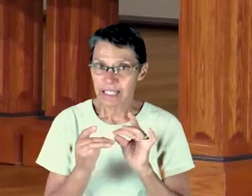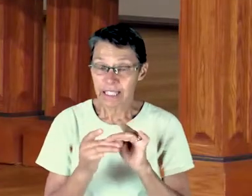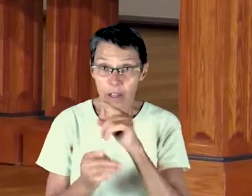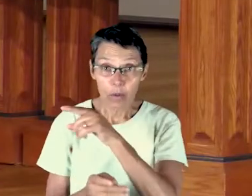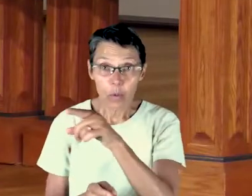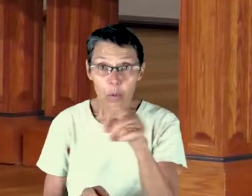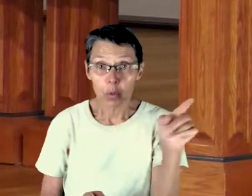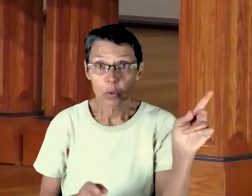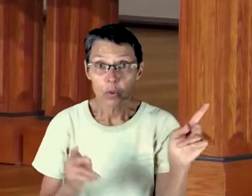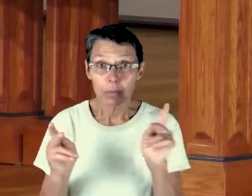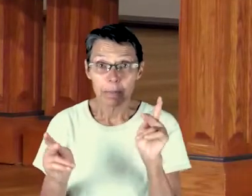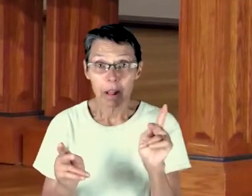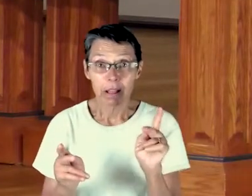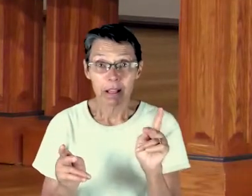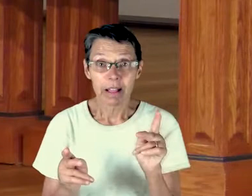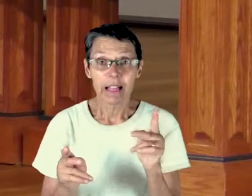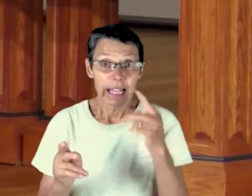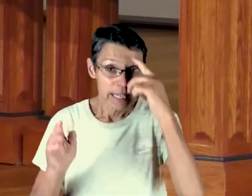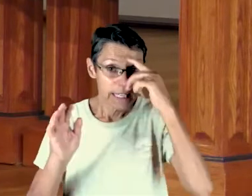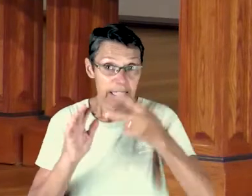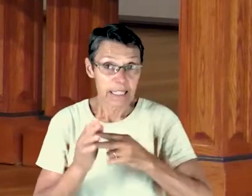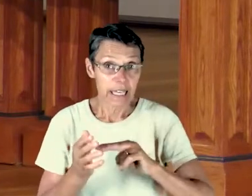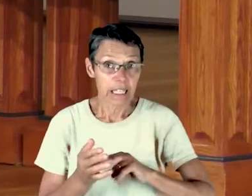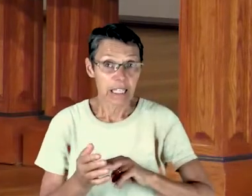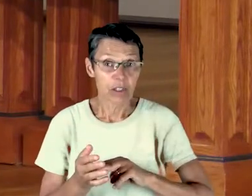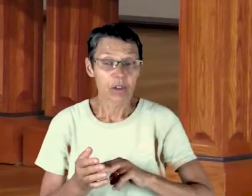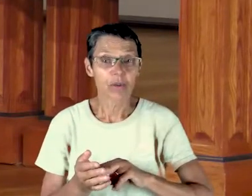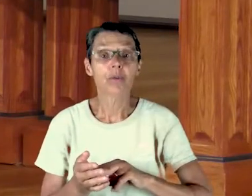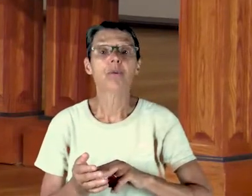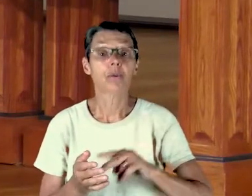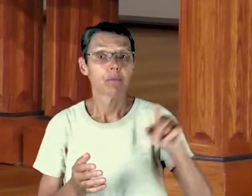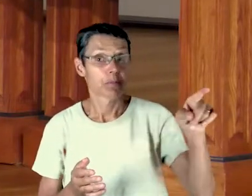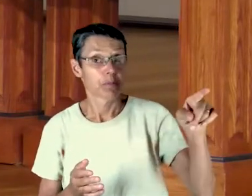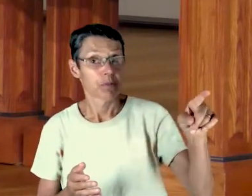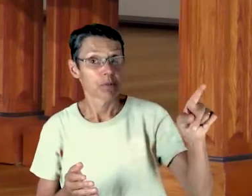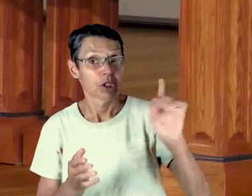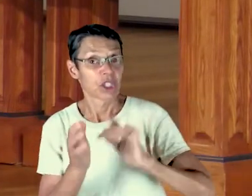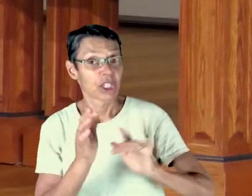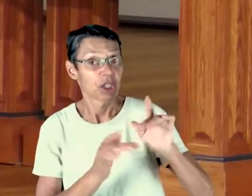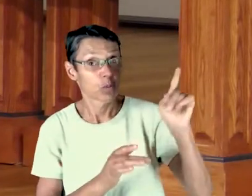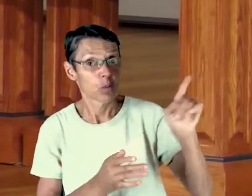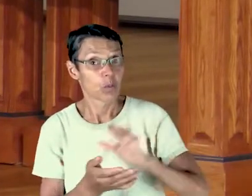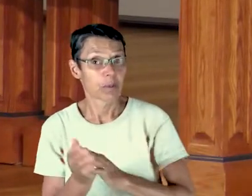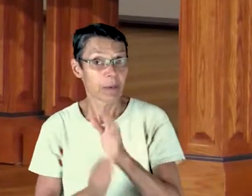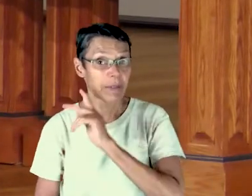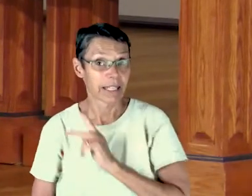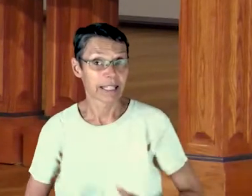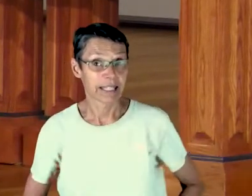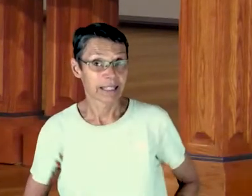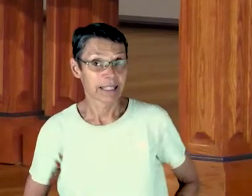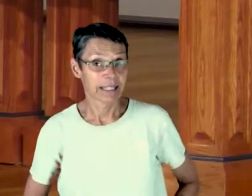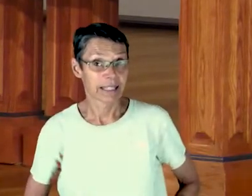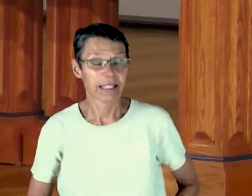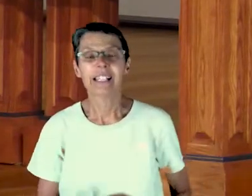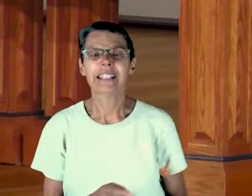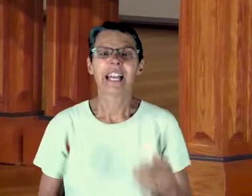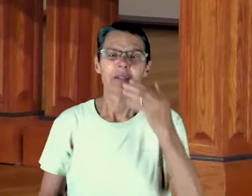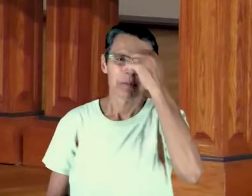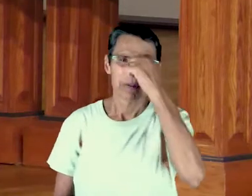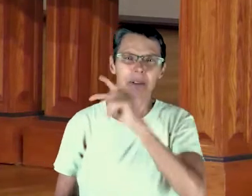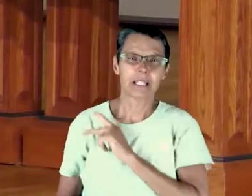See, they remember King David. Their ancestors have told them, that their grandparents and great-grandparents and those going